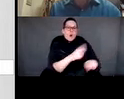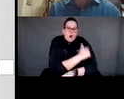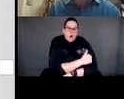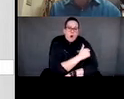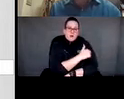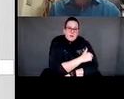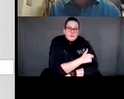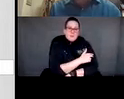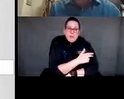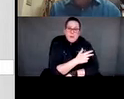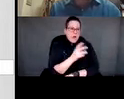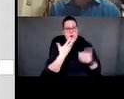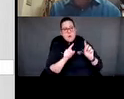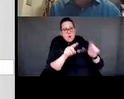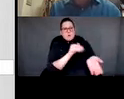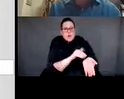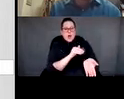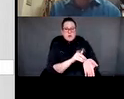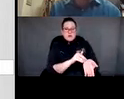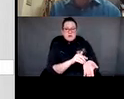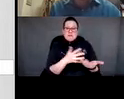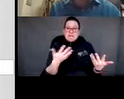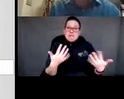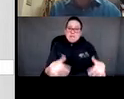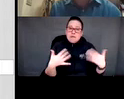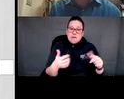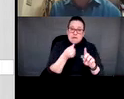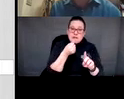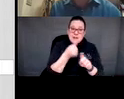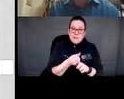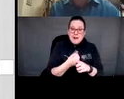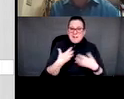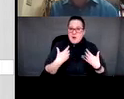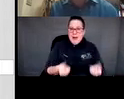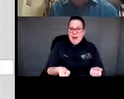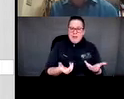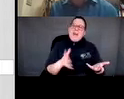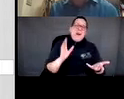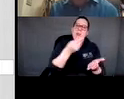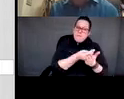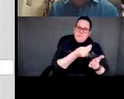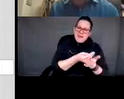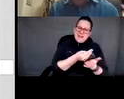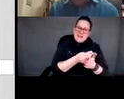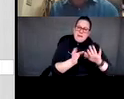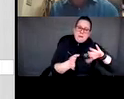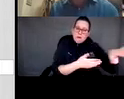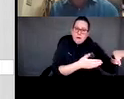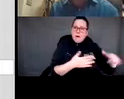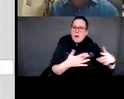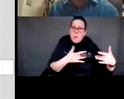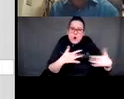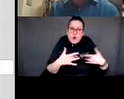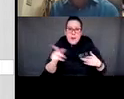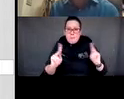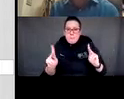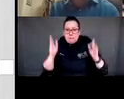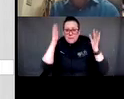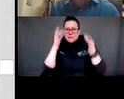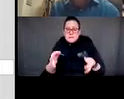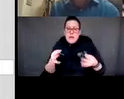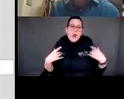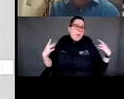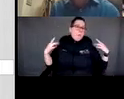April. Again, it's one thing for me to talk about the finances. That's actually less important than the impact it has on people delaying care, people not going for